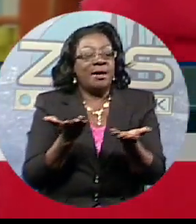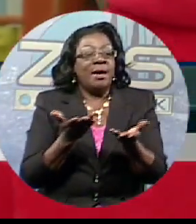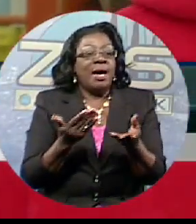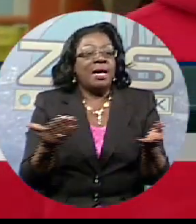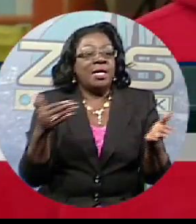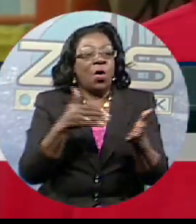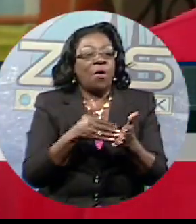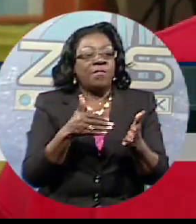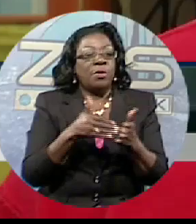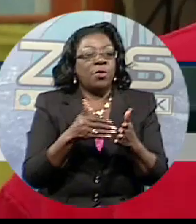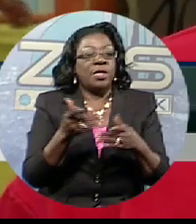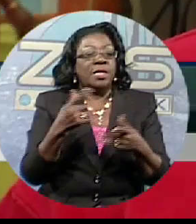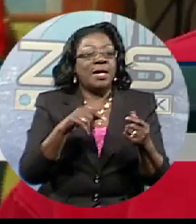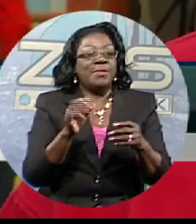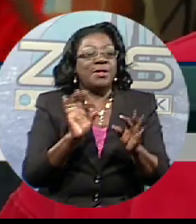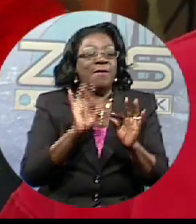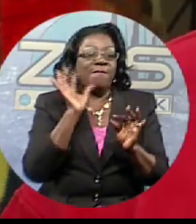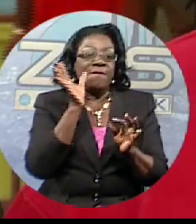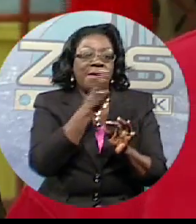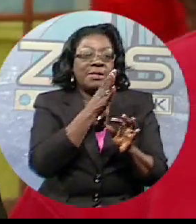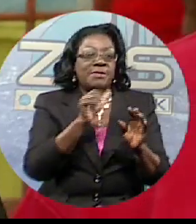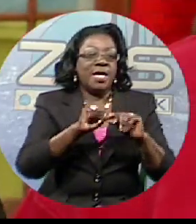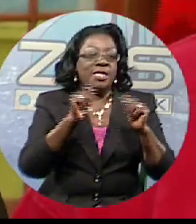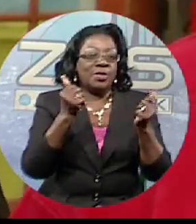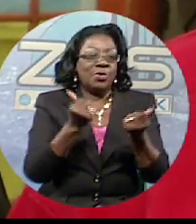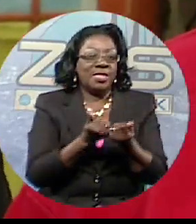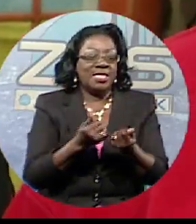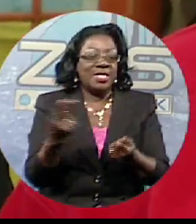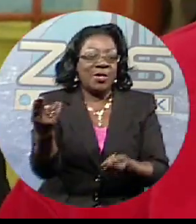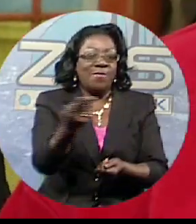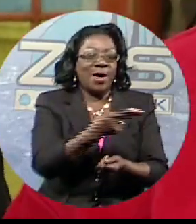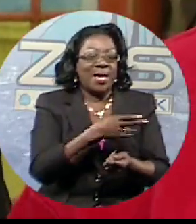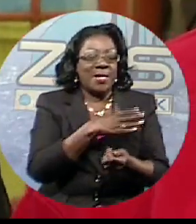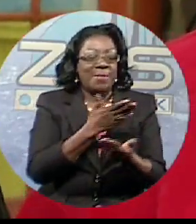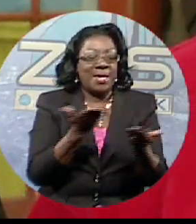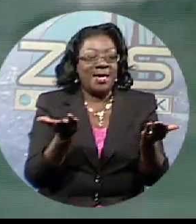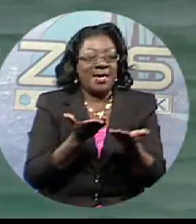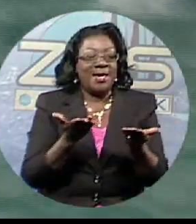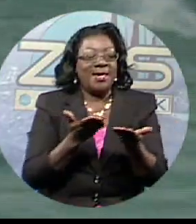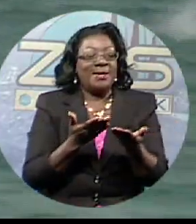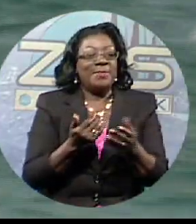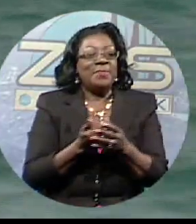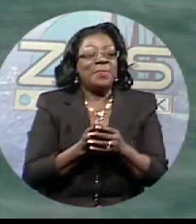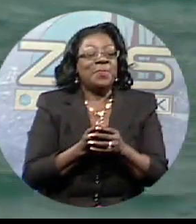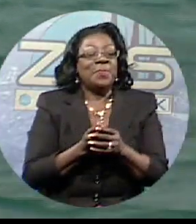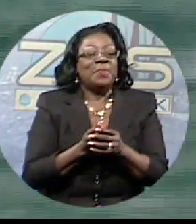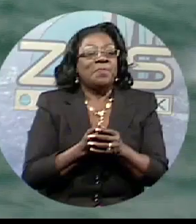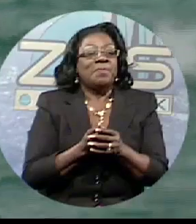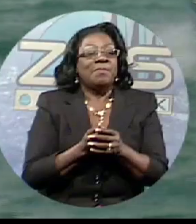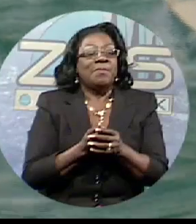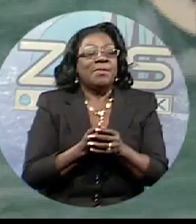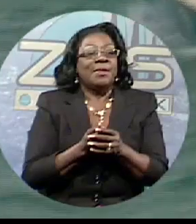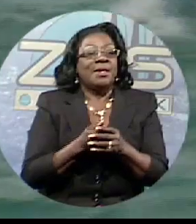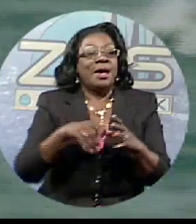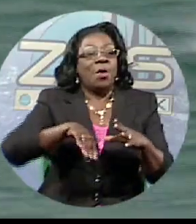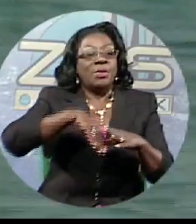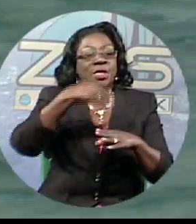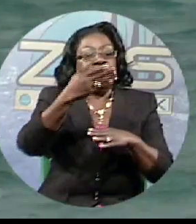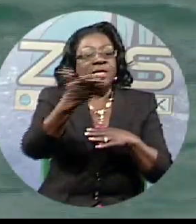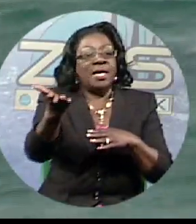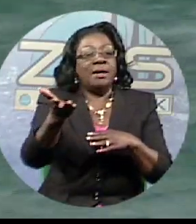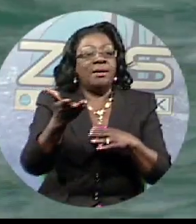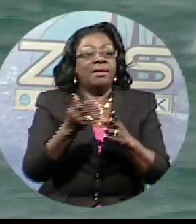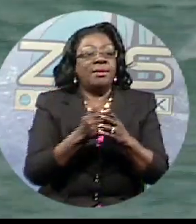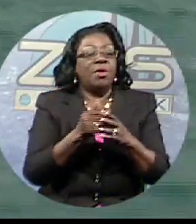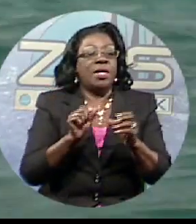to thank the Farmers Key Association for inviting me here, but we're coming to our thing. How tough it was out there in the weather conditions